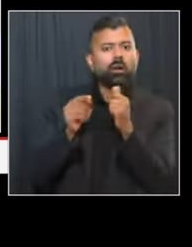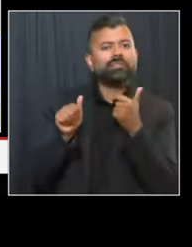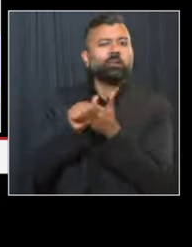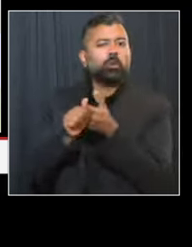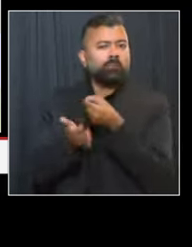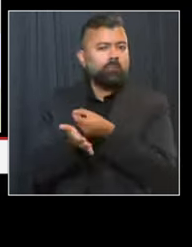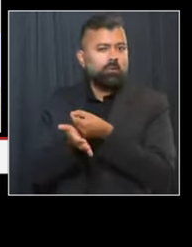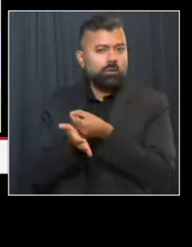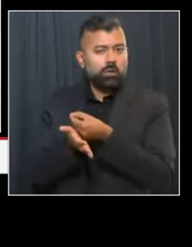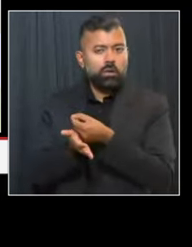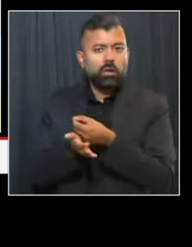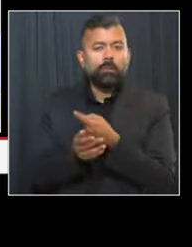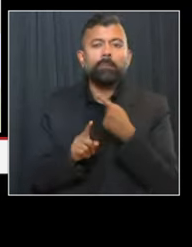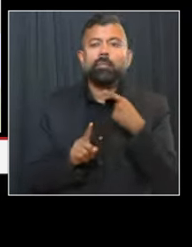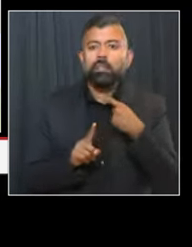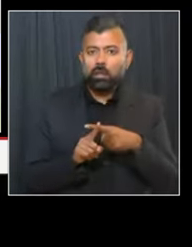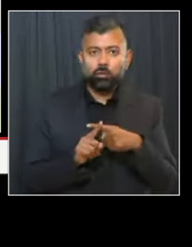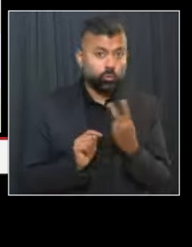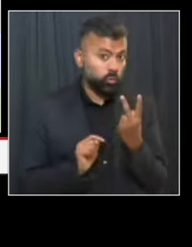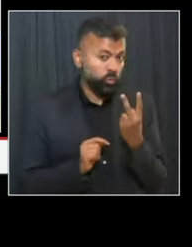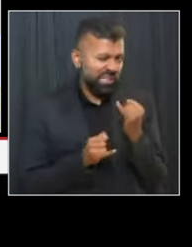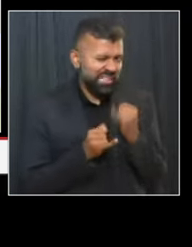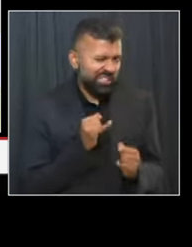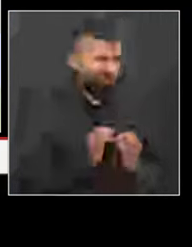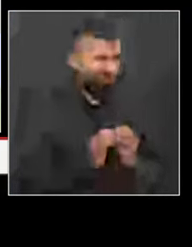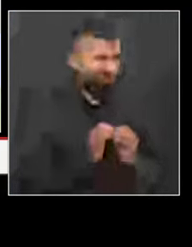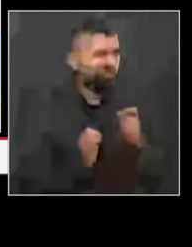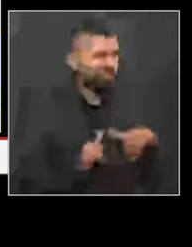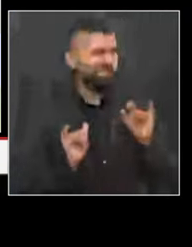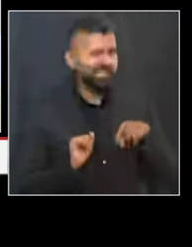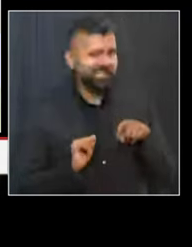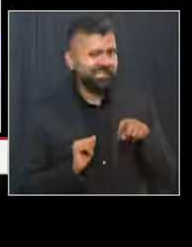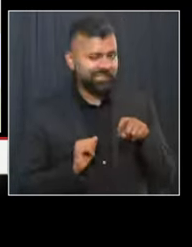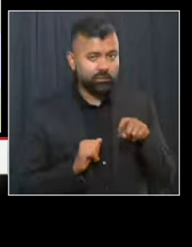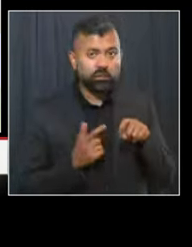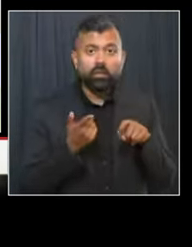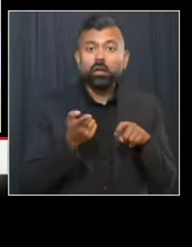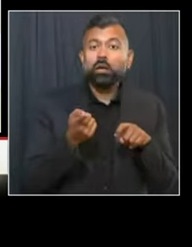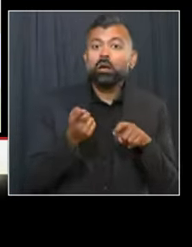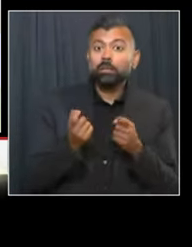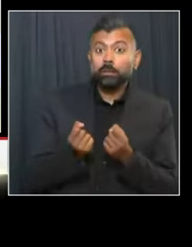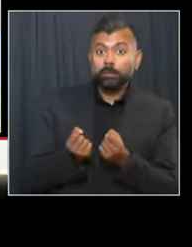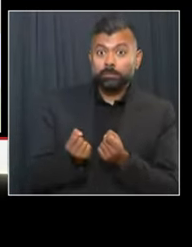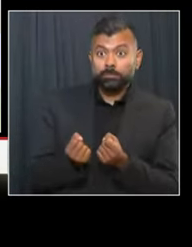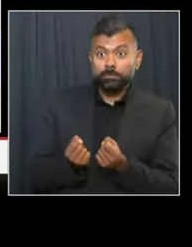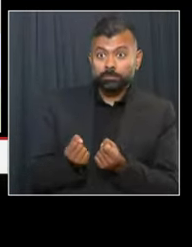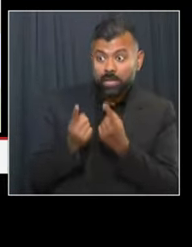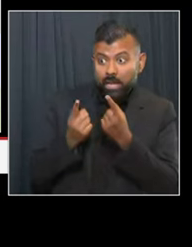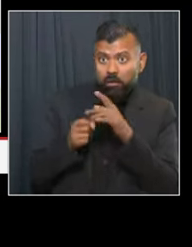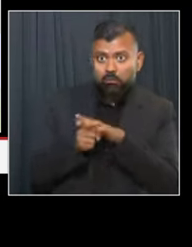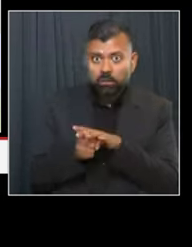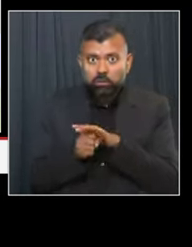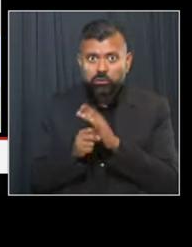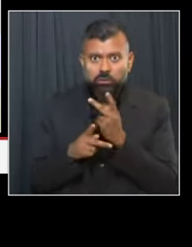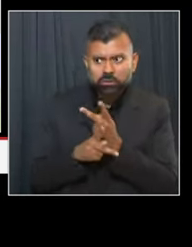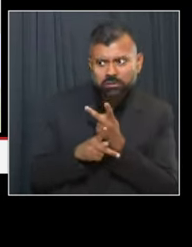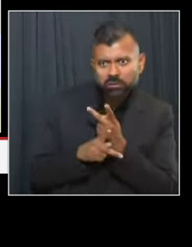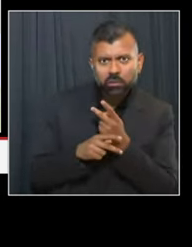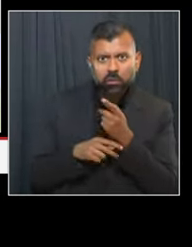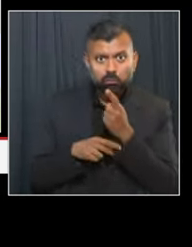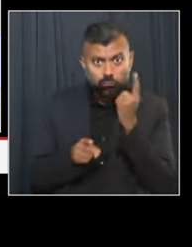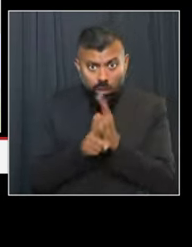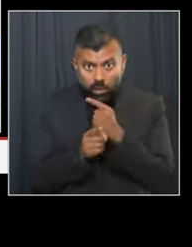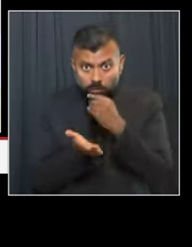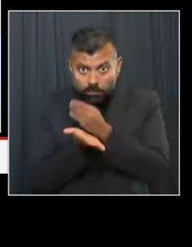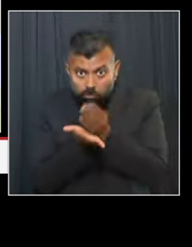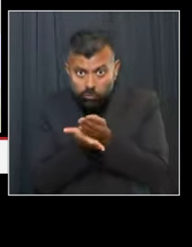had to make sure that we were addressing any spending pressures, and we had to make sure we were allowing for the appropriate amount of carryover to flow into 26